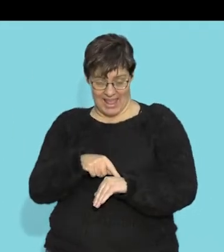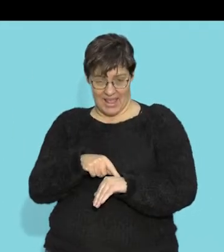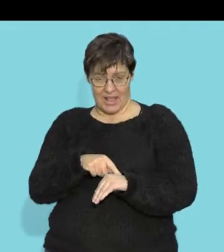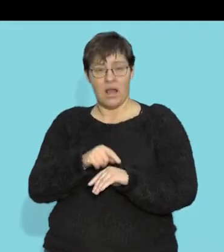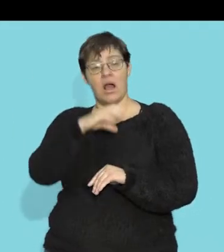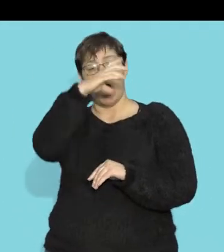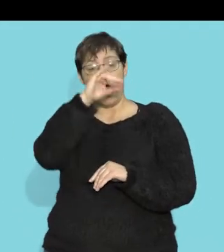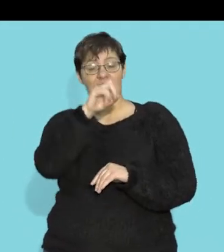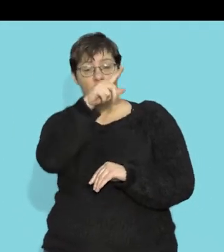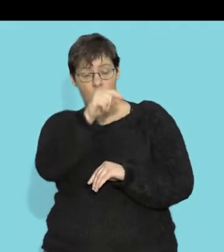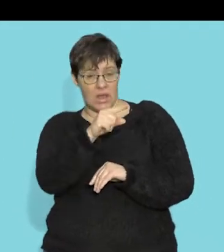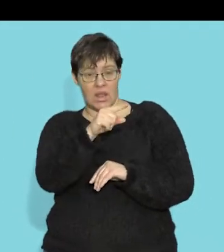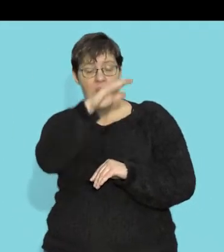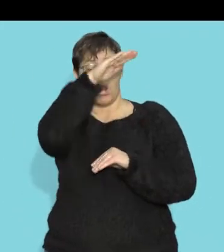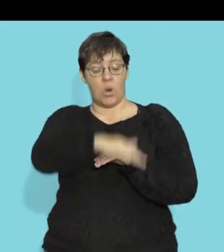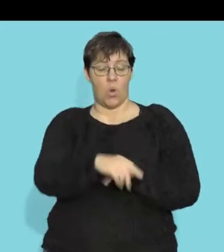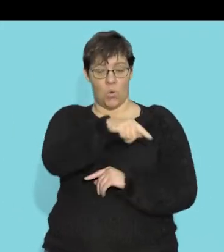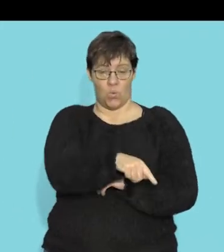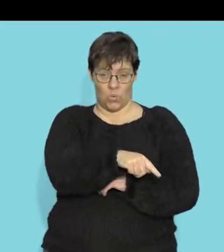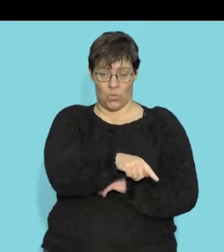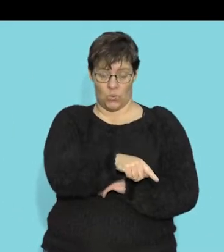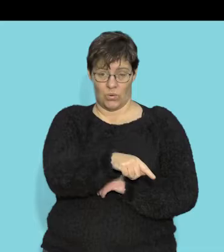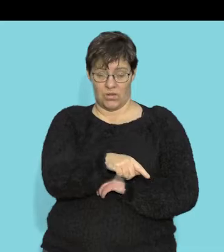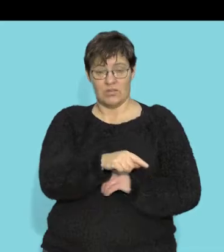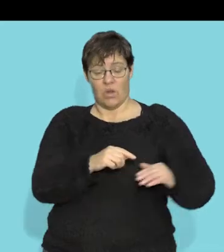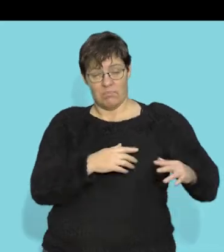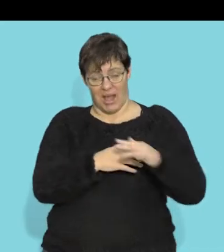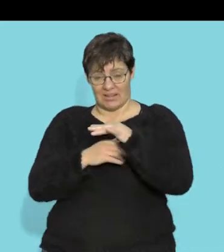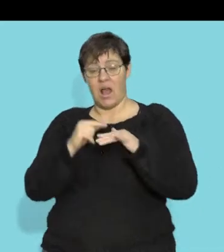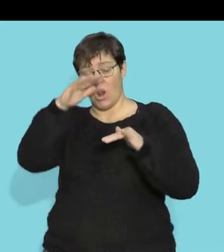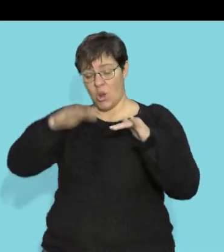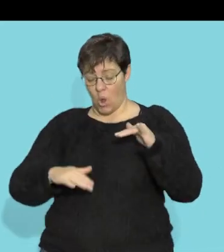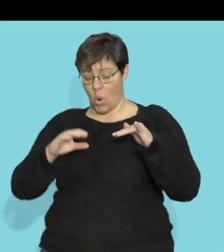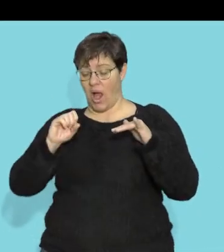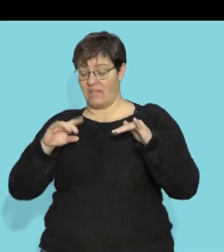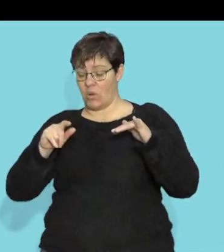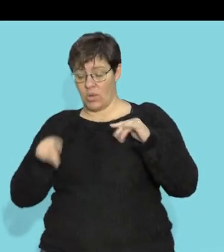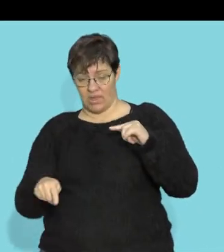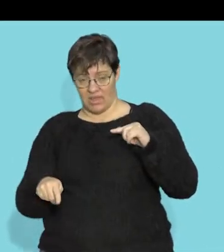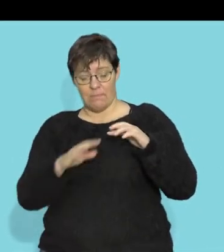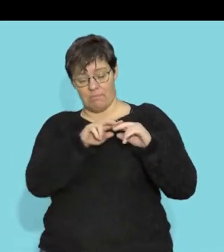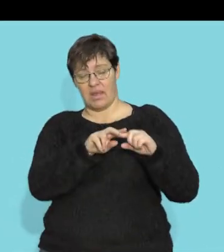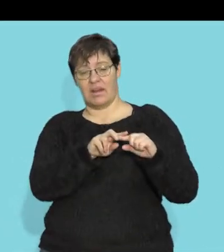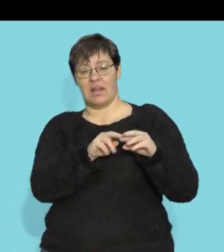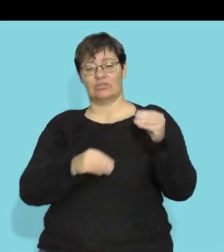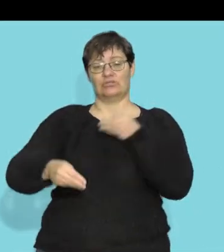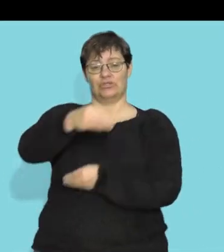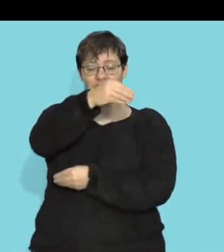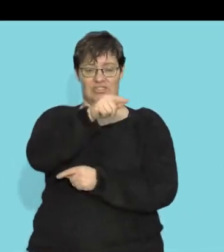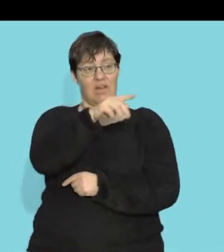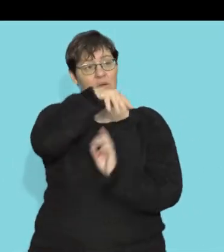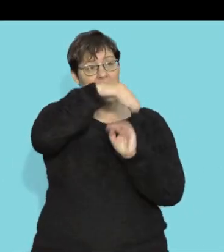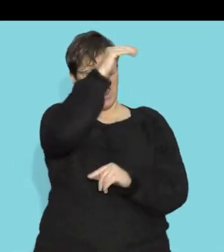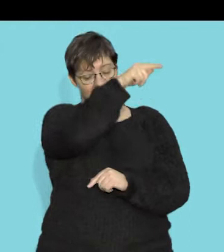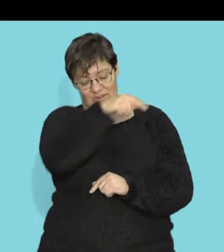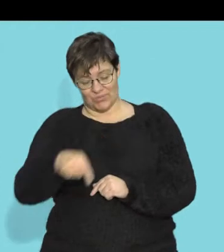lungs, and what do I have? I have a high concentration of carbon dioxide in my blood. So where